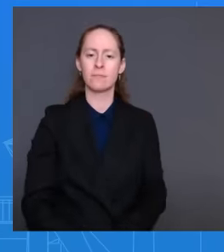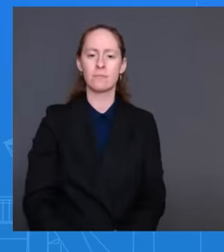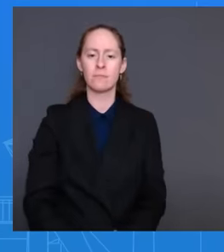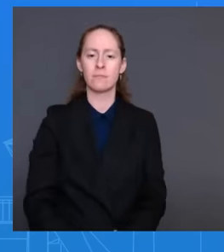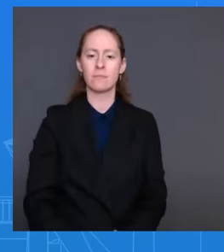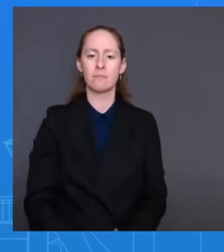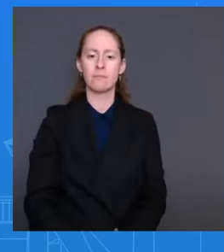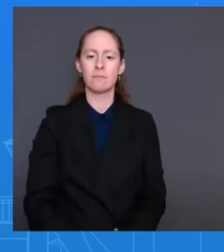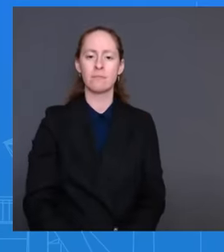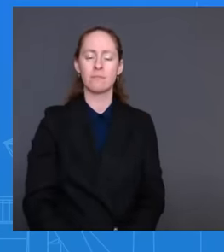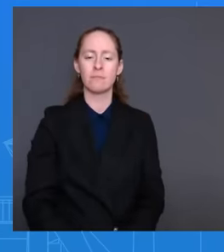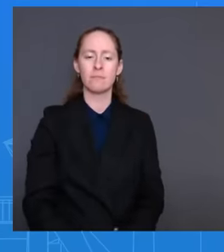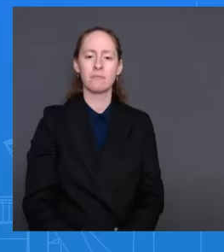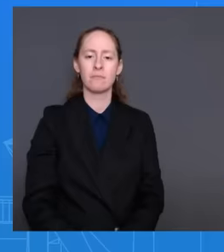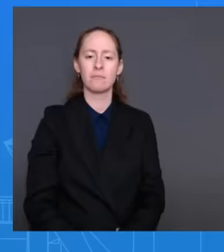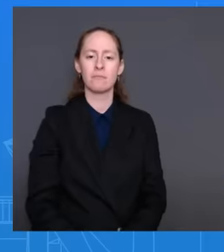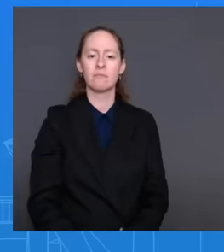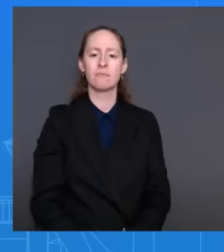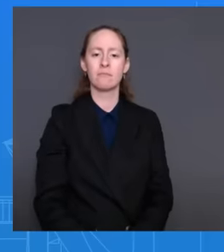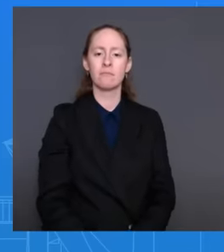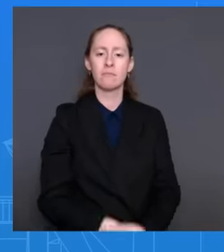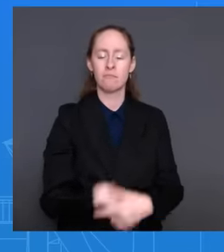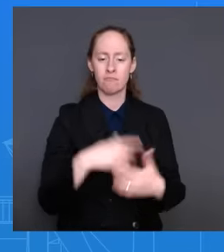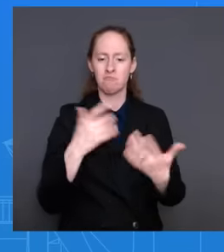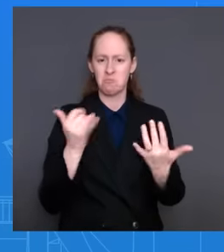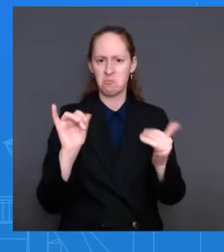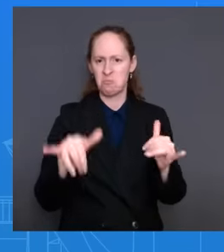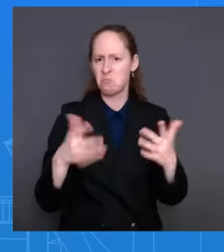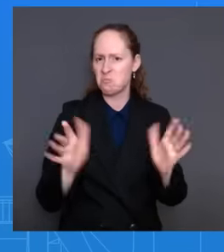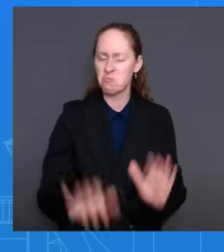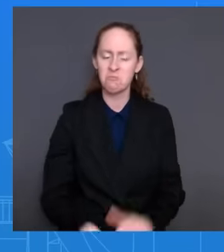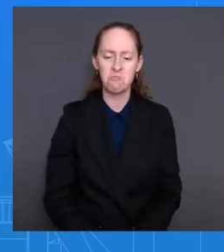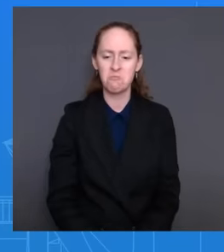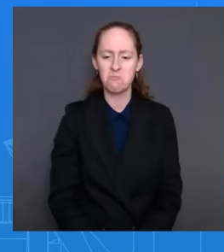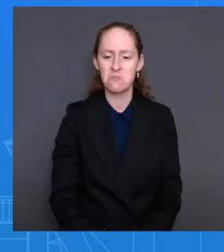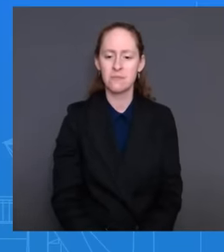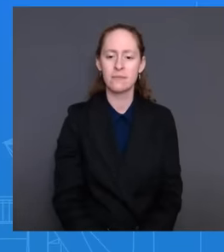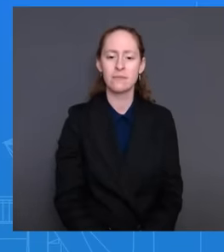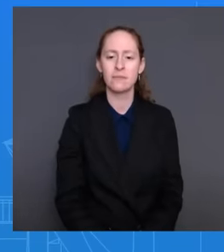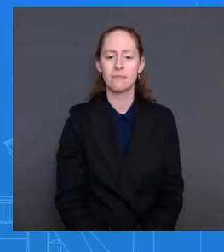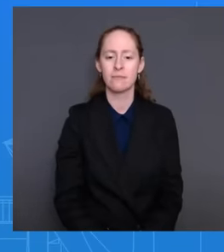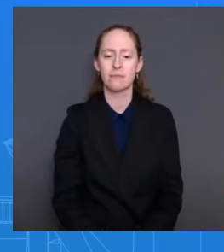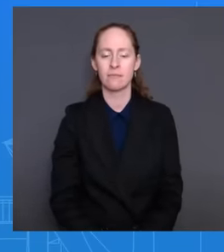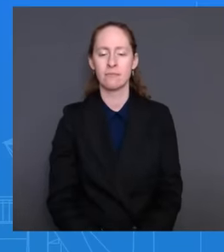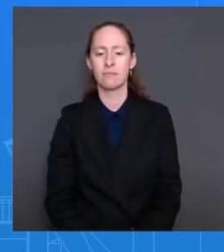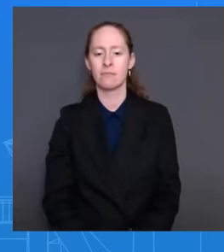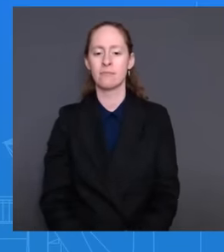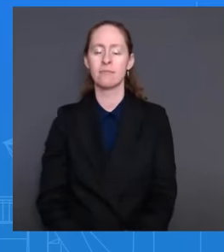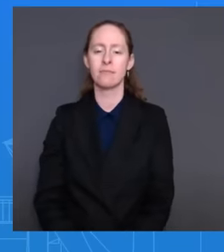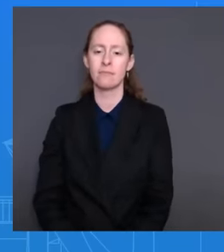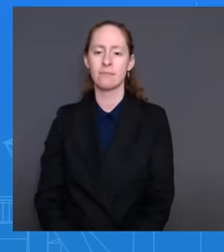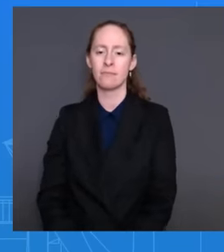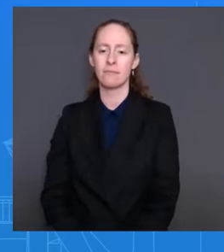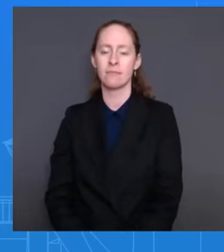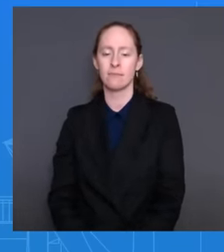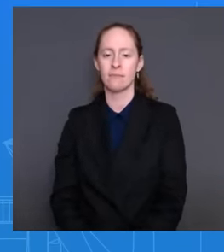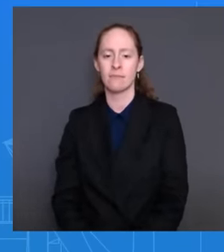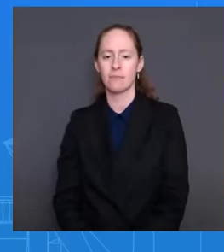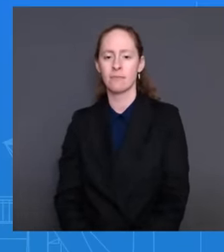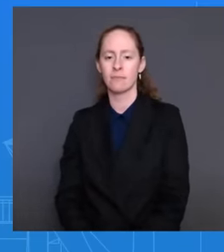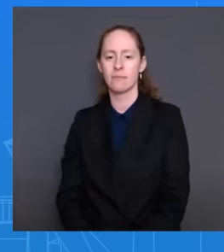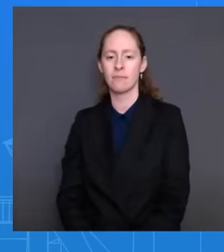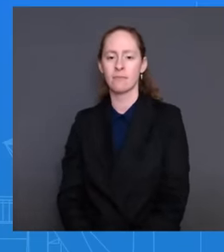president answered that yesterday. Switching gears to gun control and to the meeting with the New Zealand Prime Minister today, the